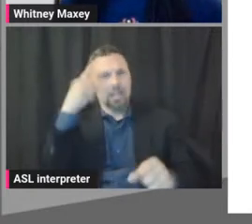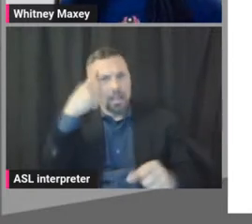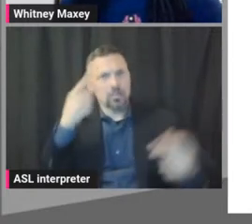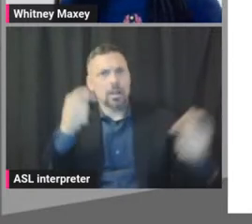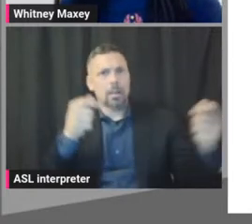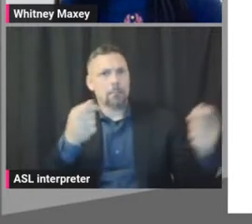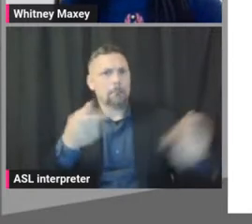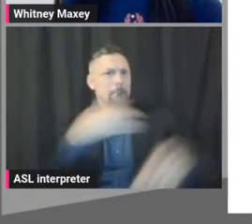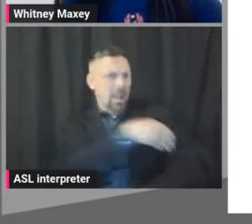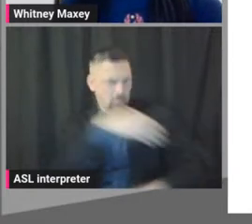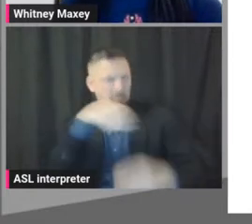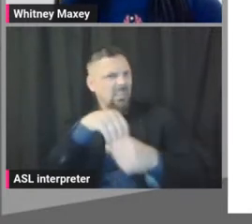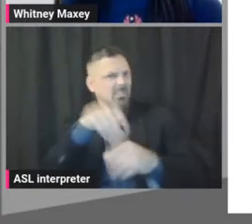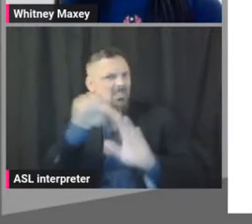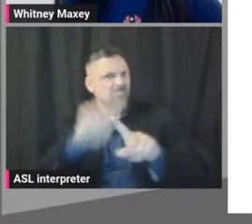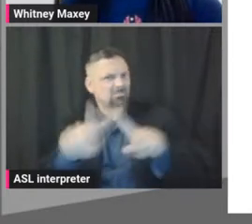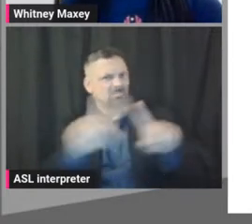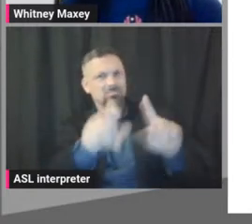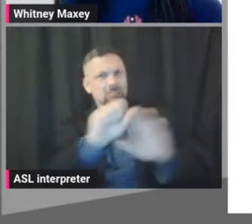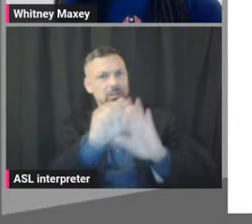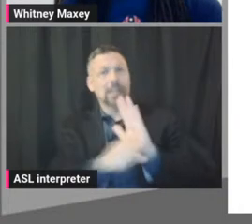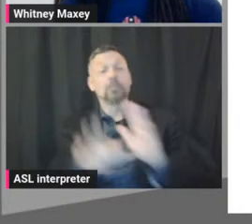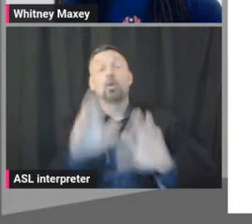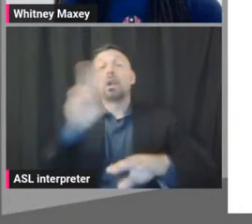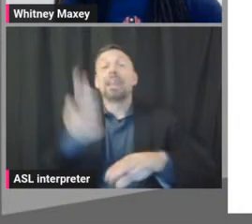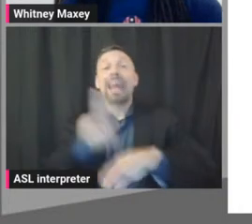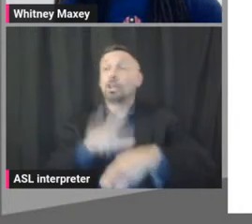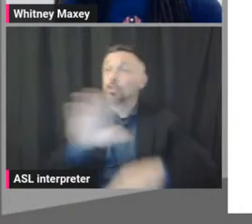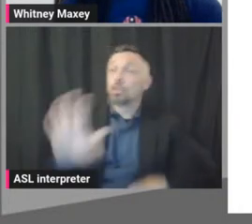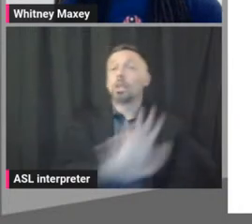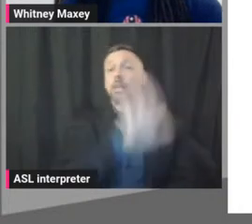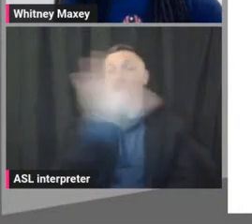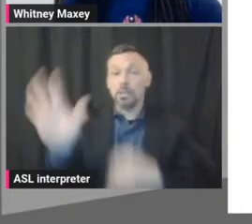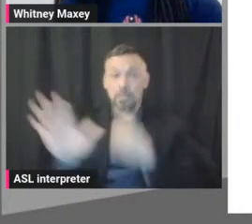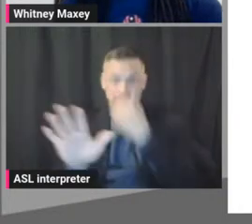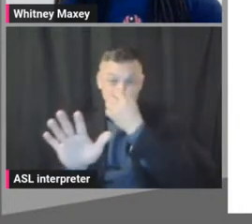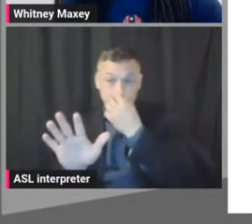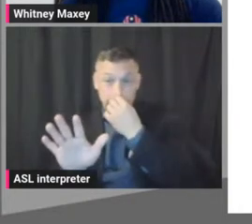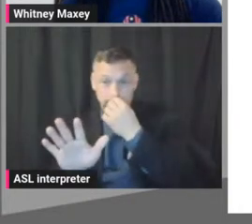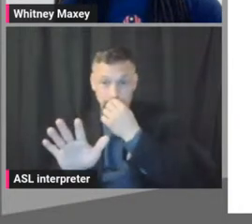states. So nationally, we go to the national slide.